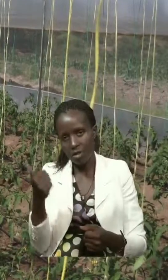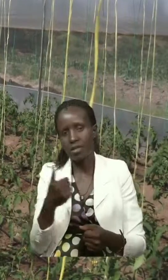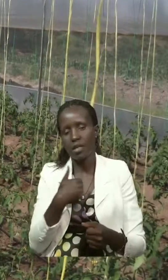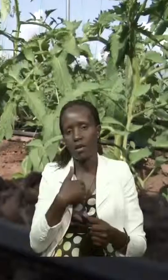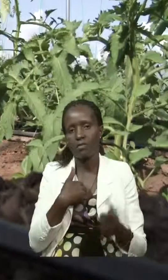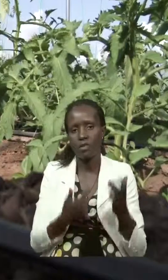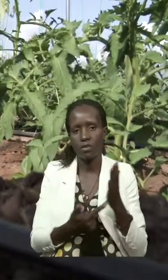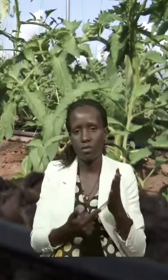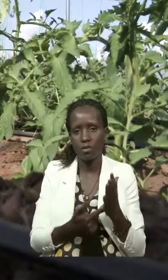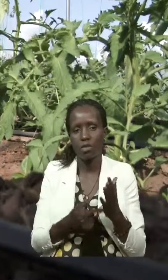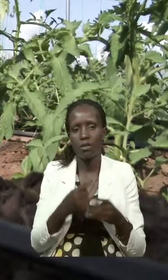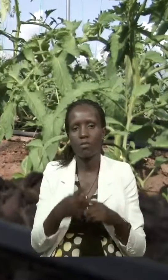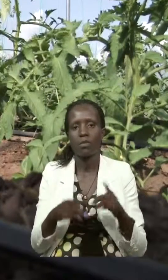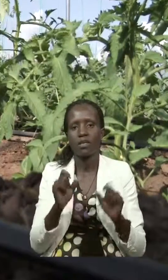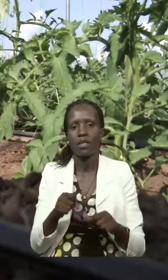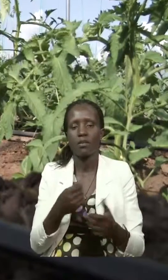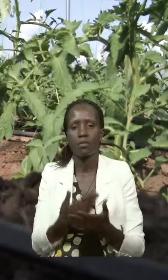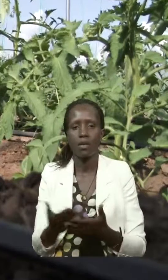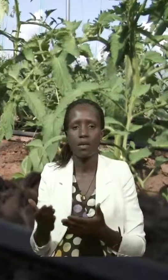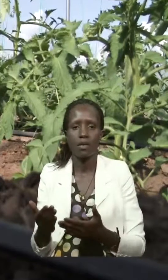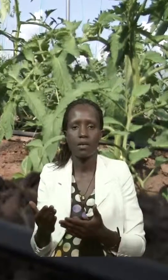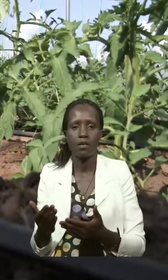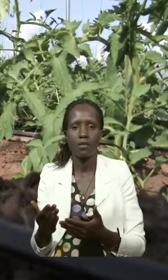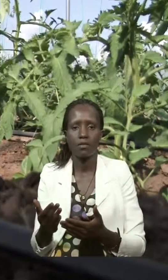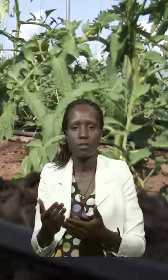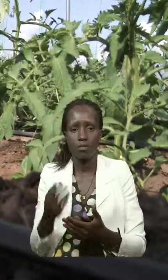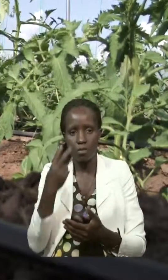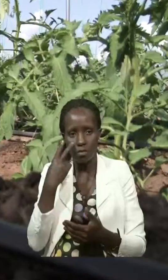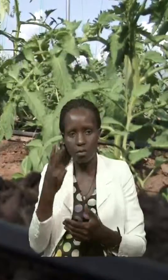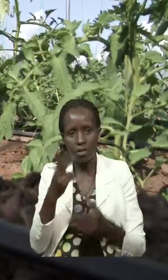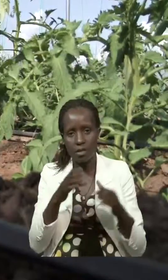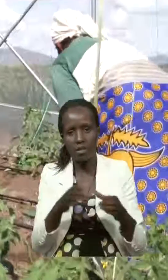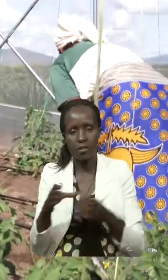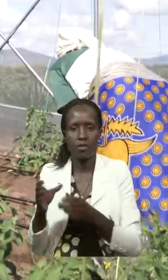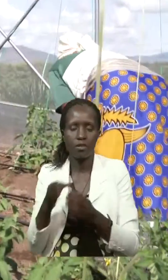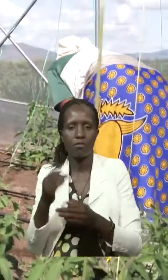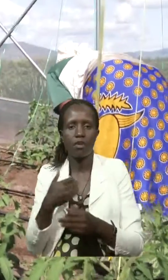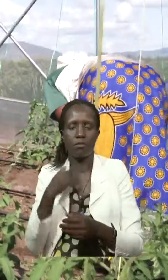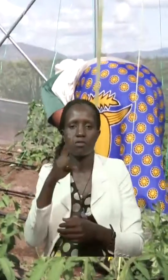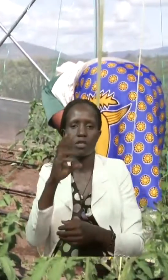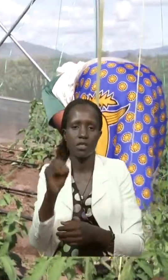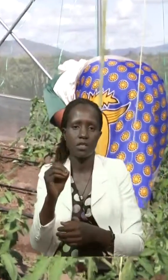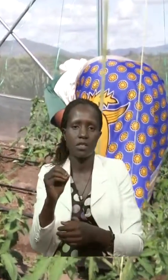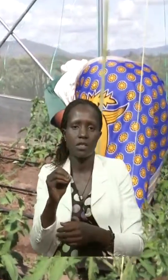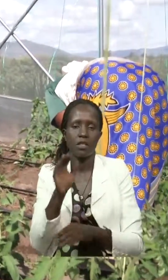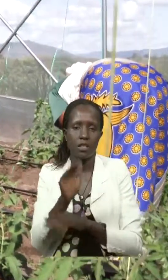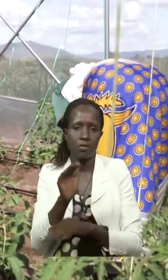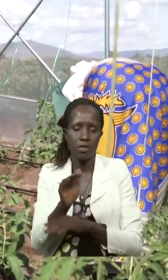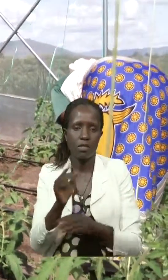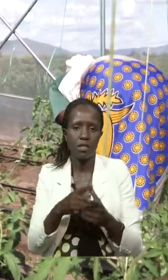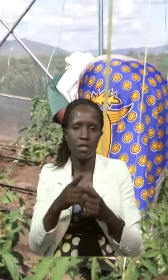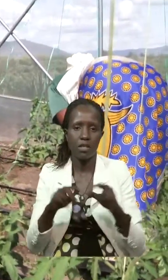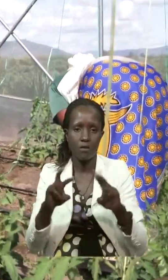greenhouse is also fit for your region, but you can buy, we can link you to the market. So we vet them under category. If we have, for example, 20 requests, we vet all of